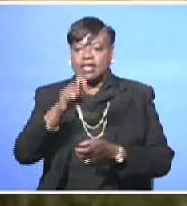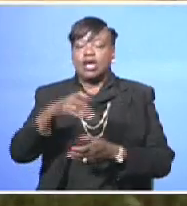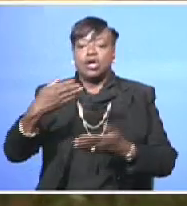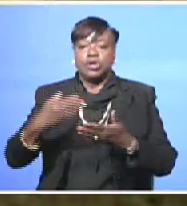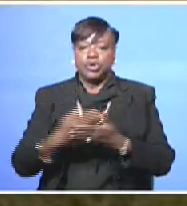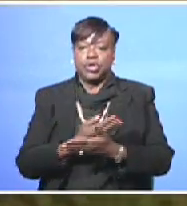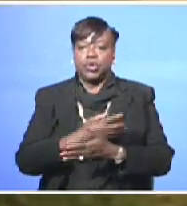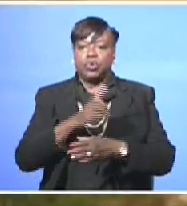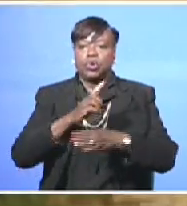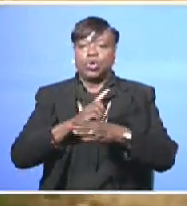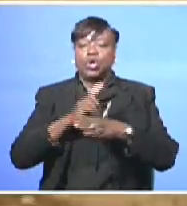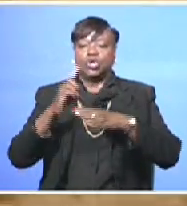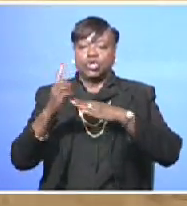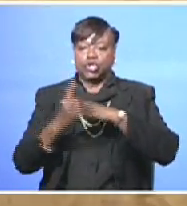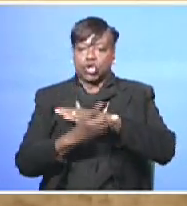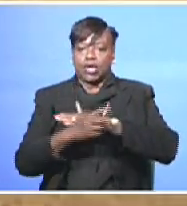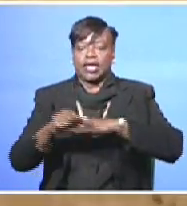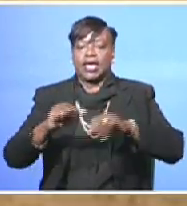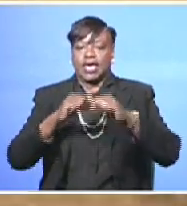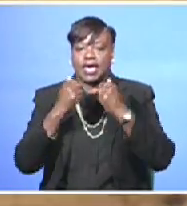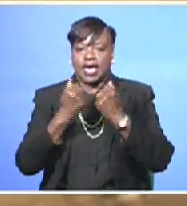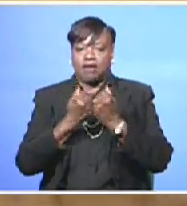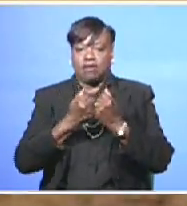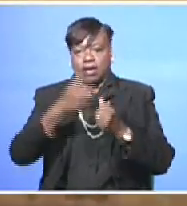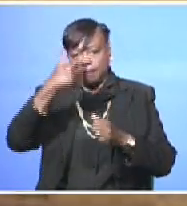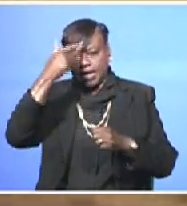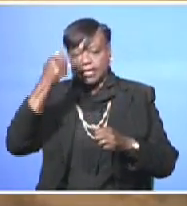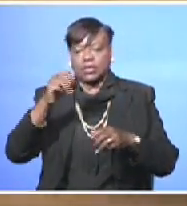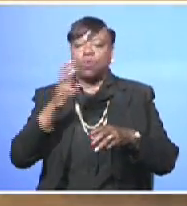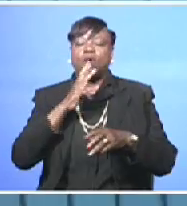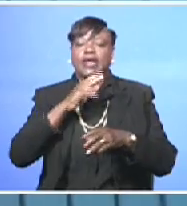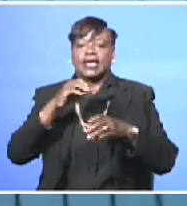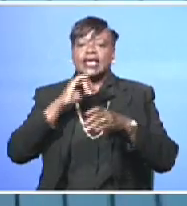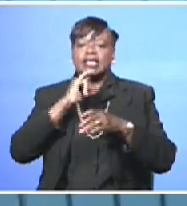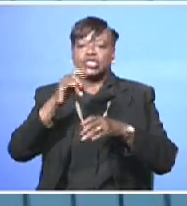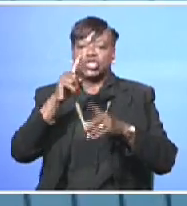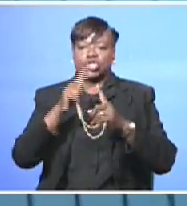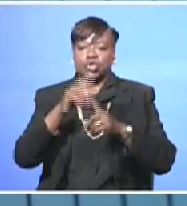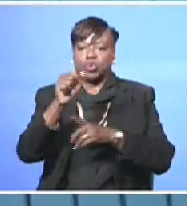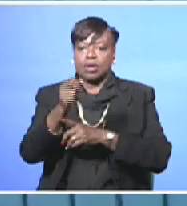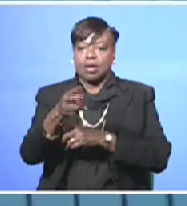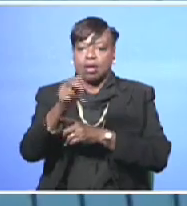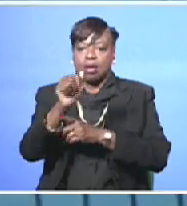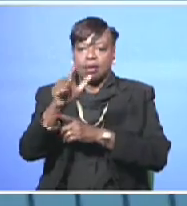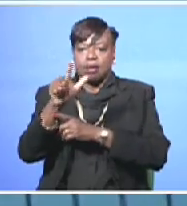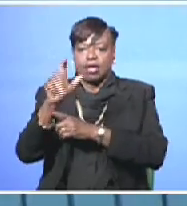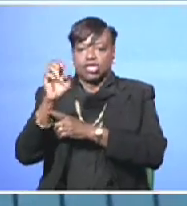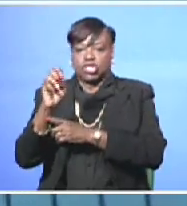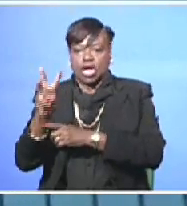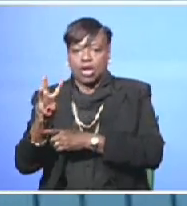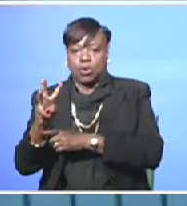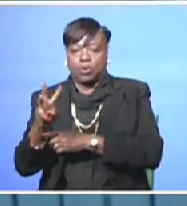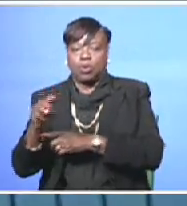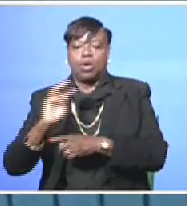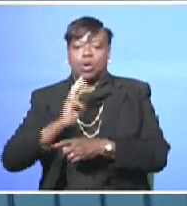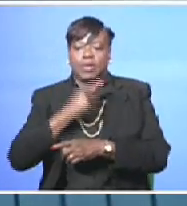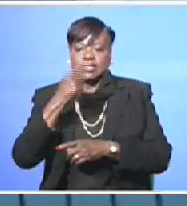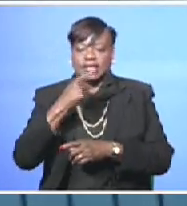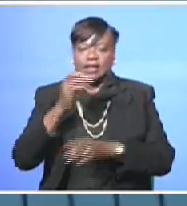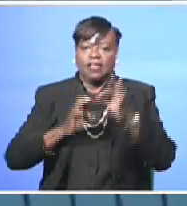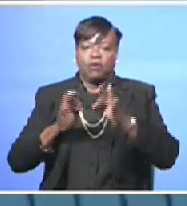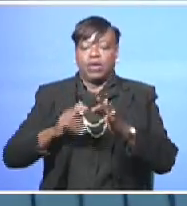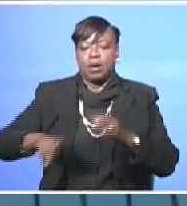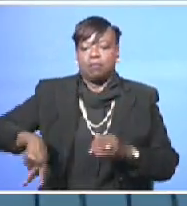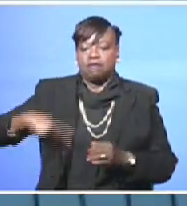forcing mailboats that service the community to go to Governor's Harbor. And we have the view that if we are provided with a new